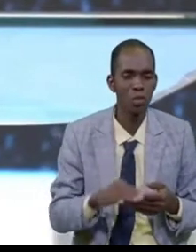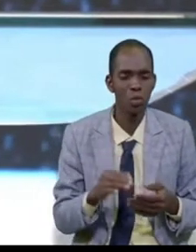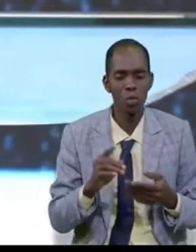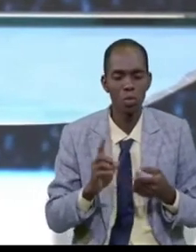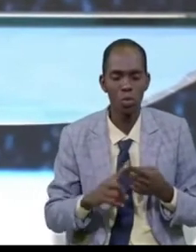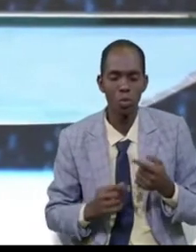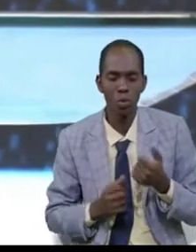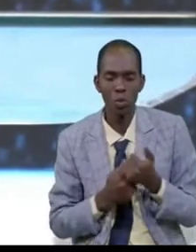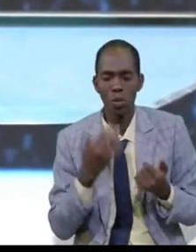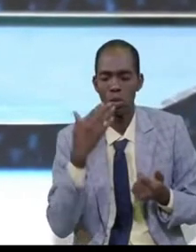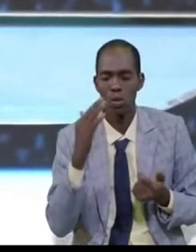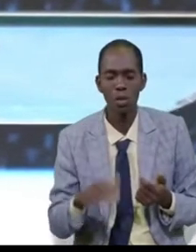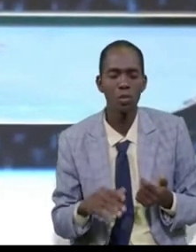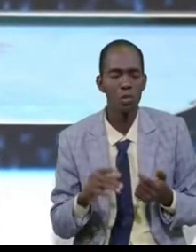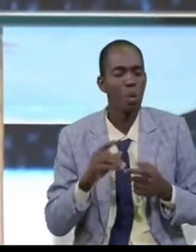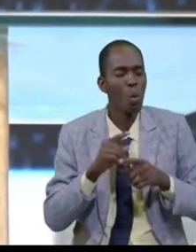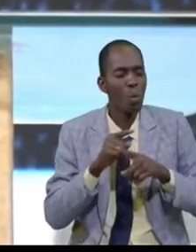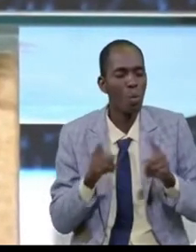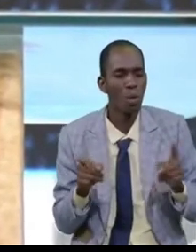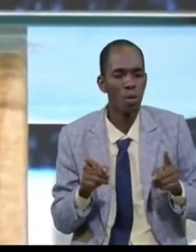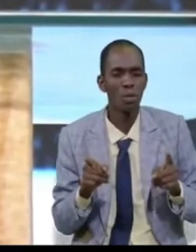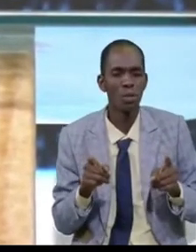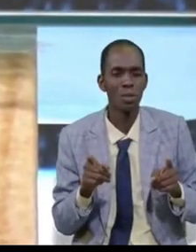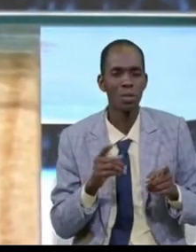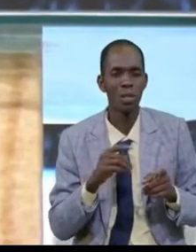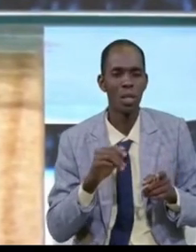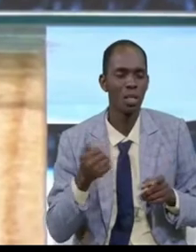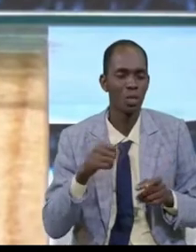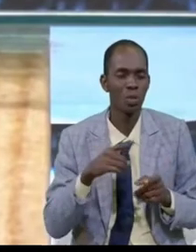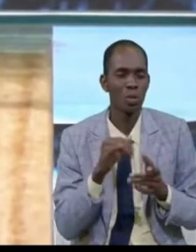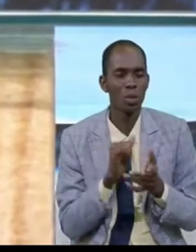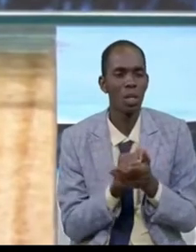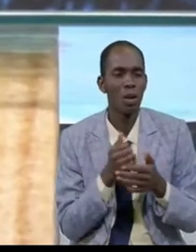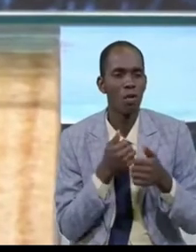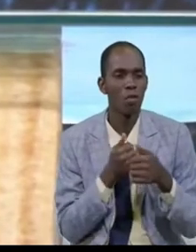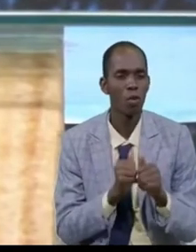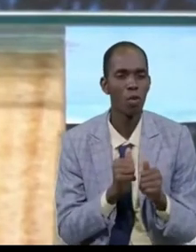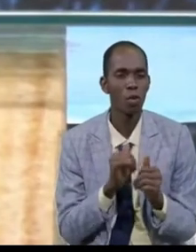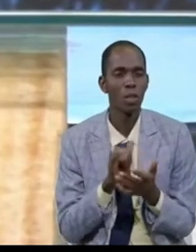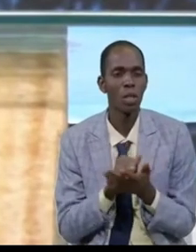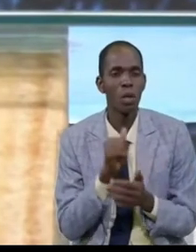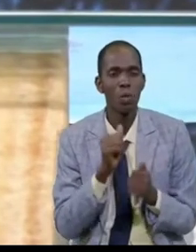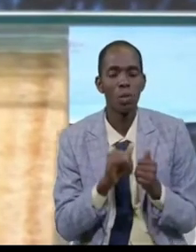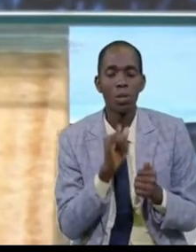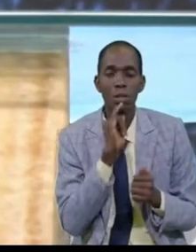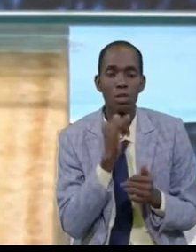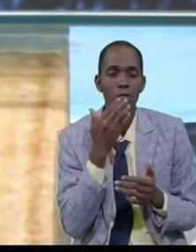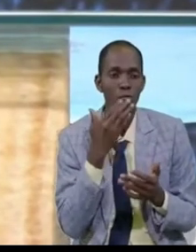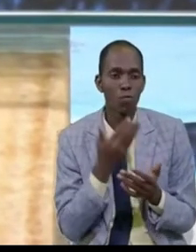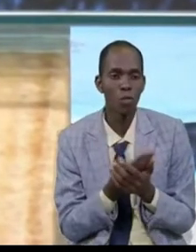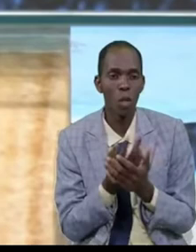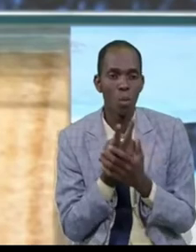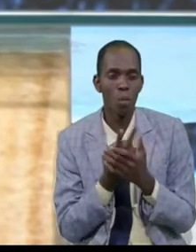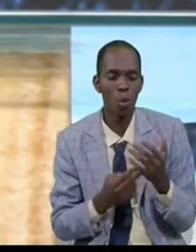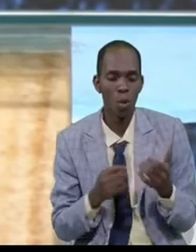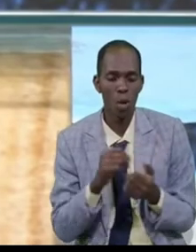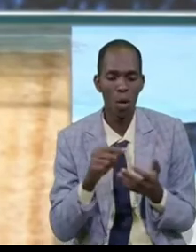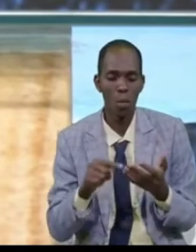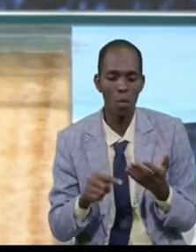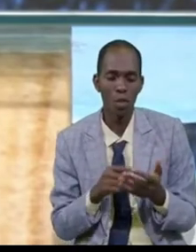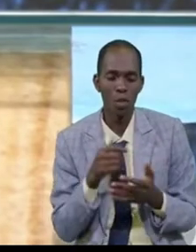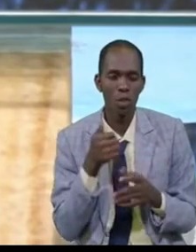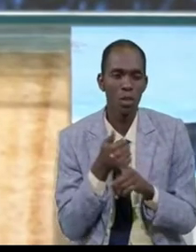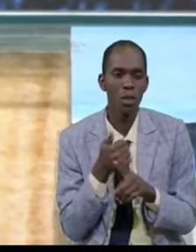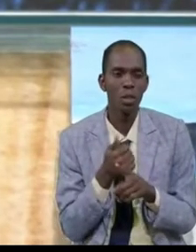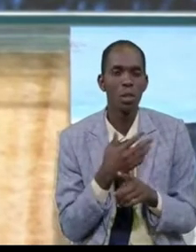any man, but ever follow that which is good, both among yourselves and to